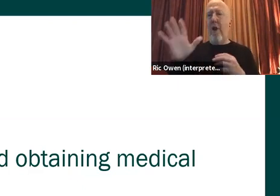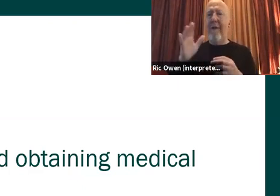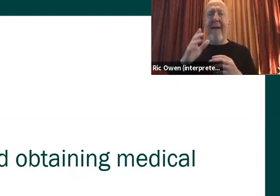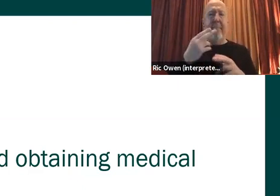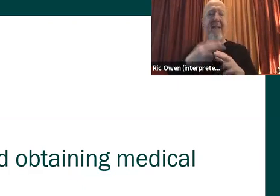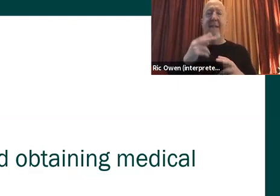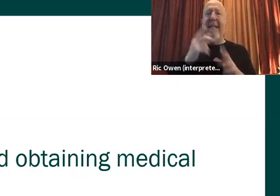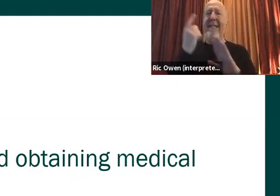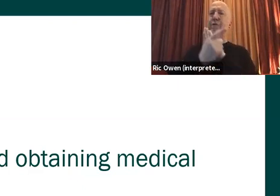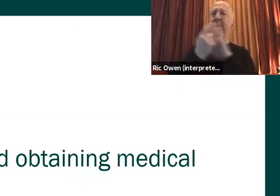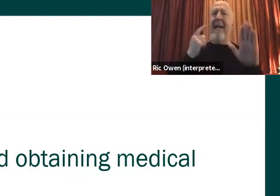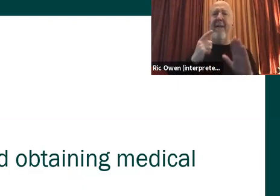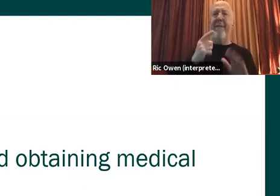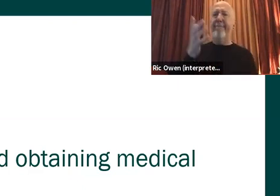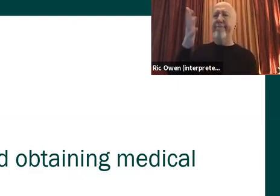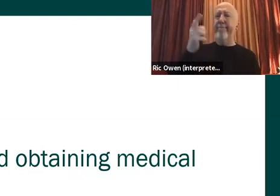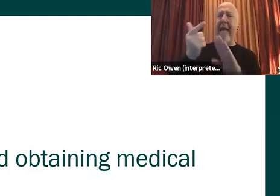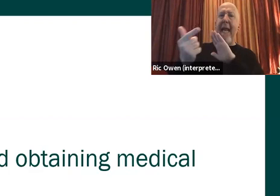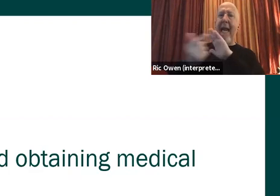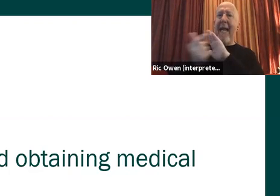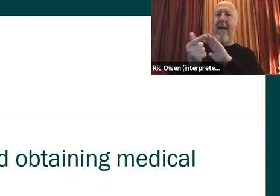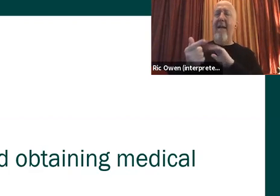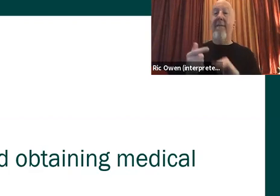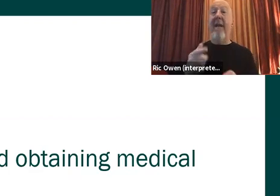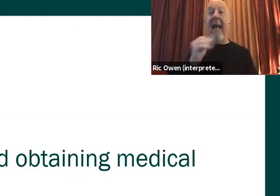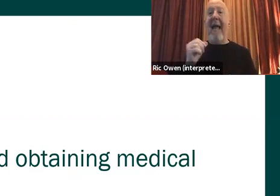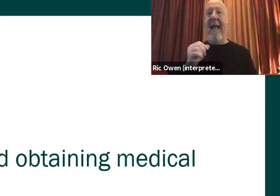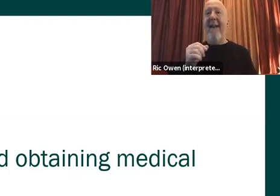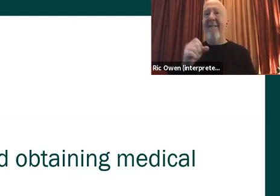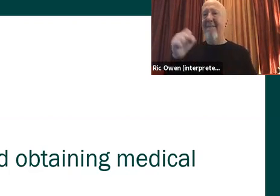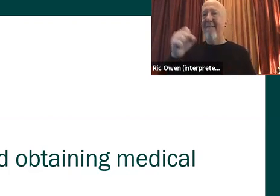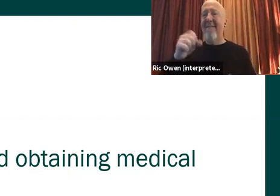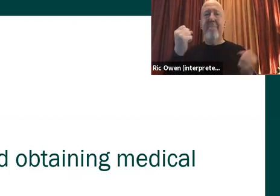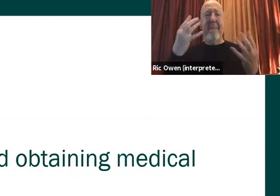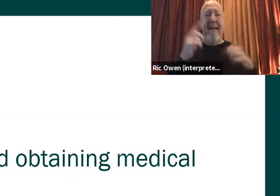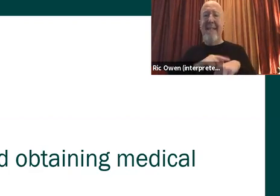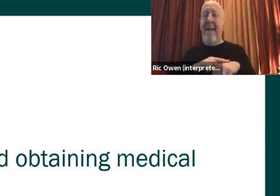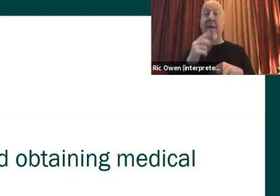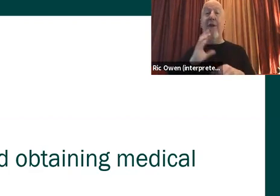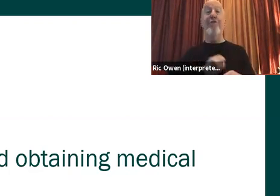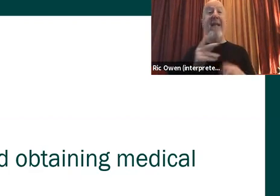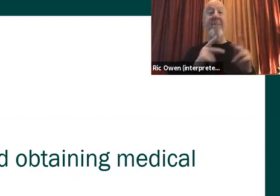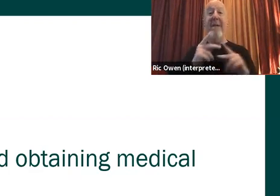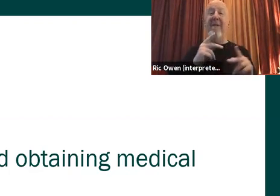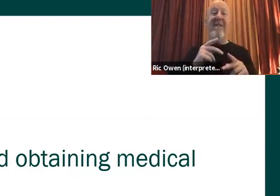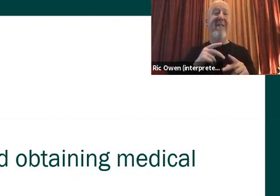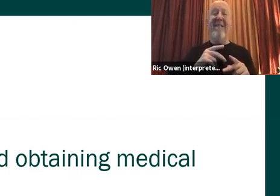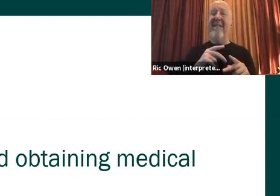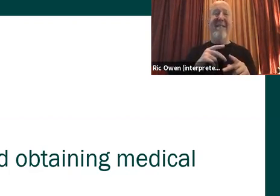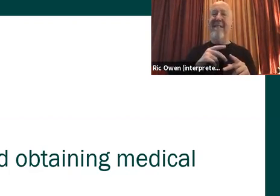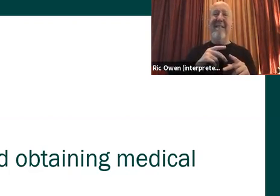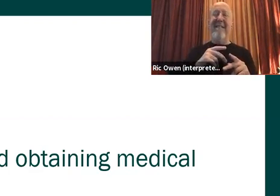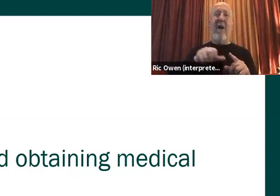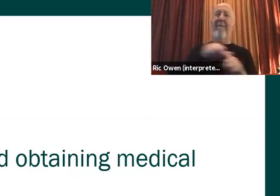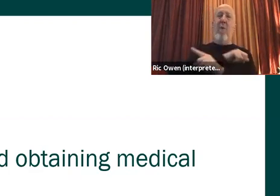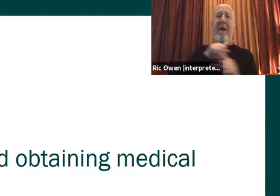illegal. And it is very real that trans people often avoid medical treatment out of fear of